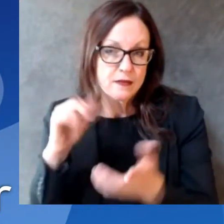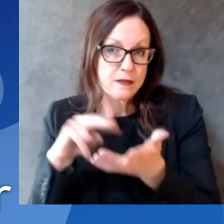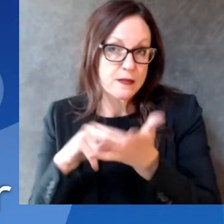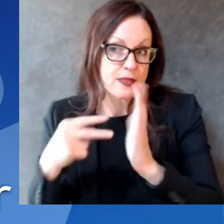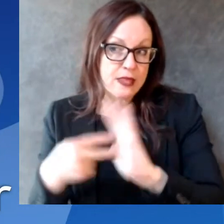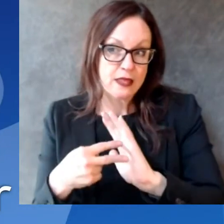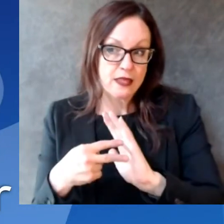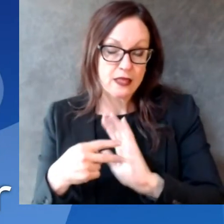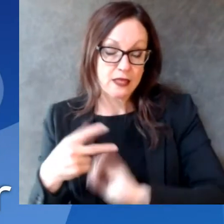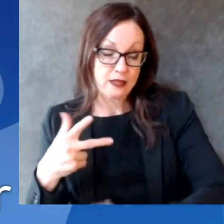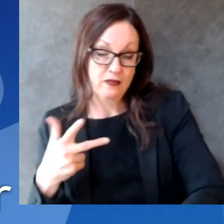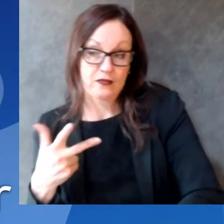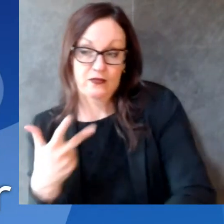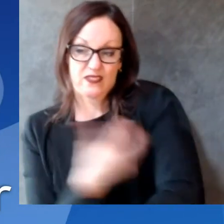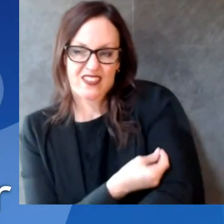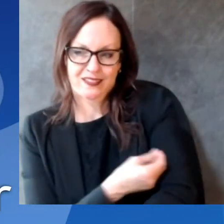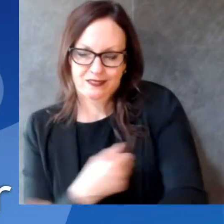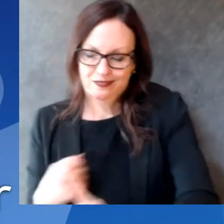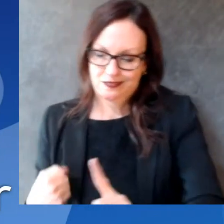be busted. Thank you.